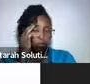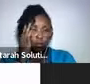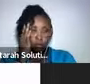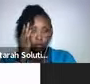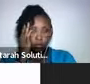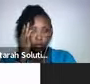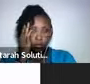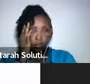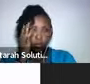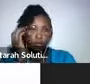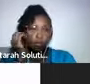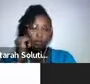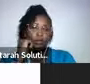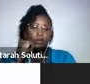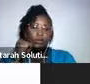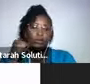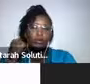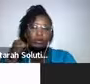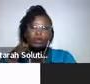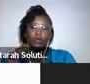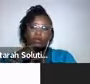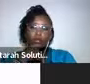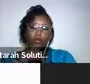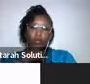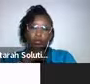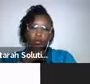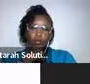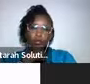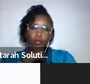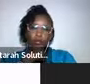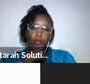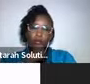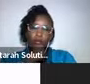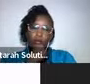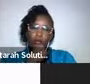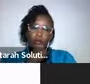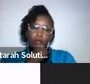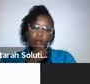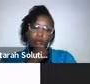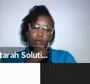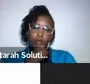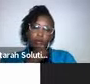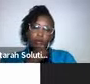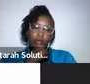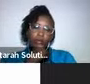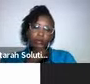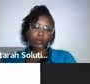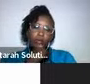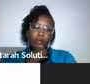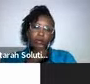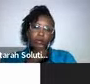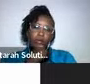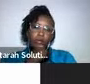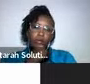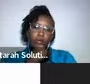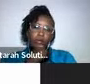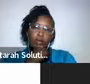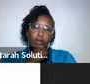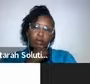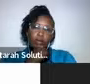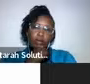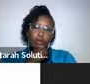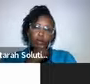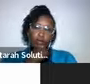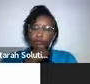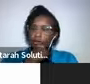you guys know a story. So there was a time I was interviewing a candidate, and he is like, he saw one of our clients'